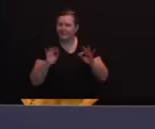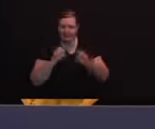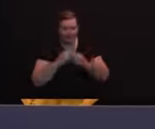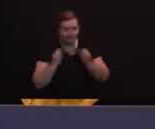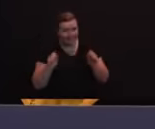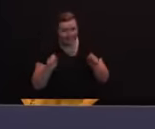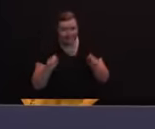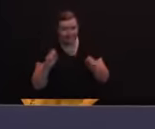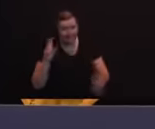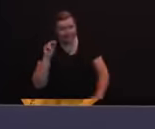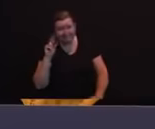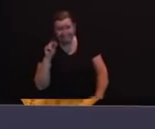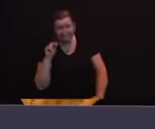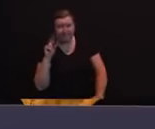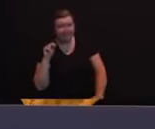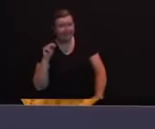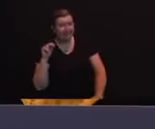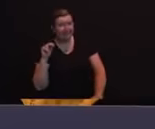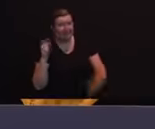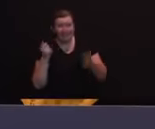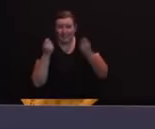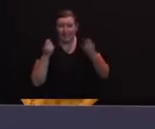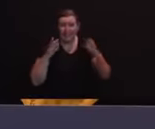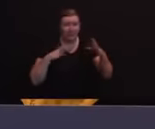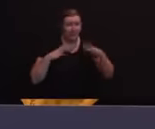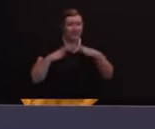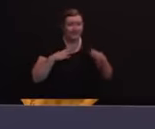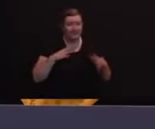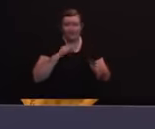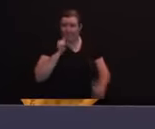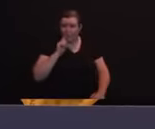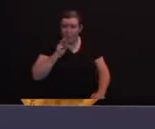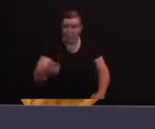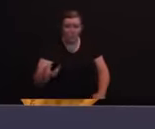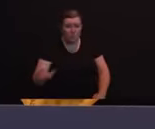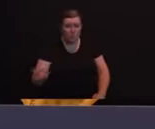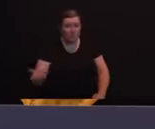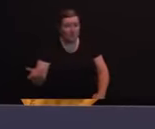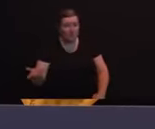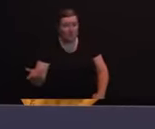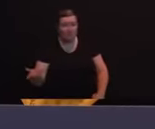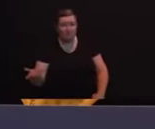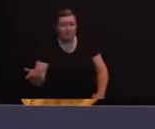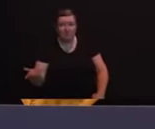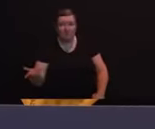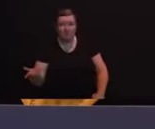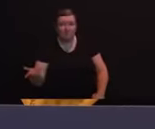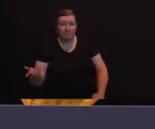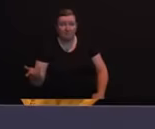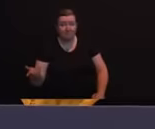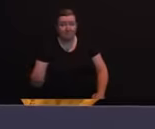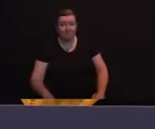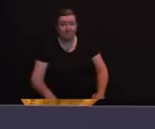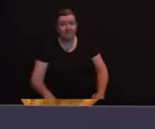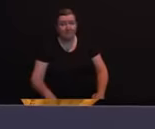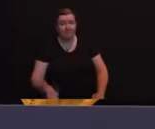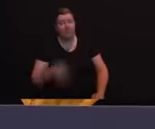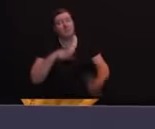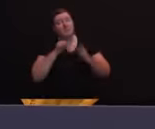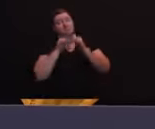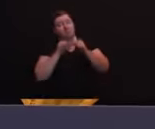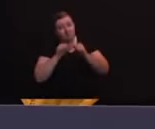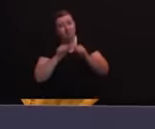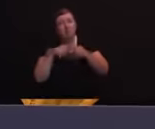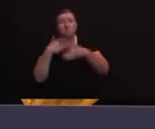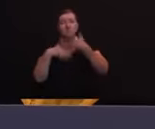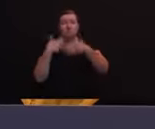celebrate holidays, that's just not true. It is just not true. So stay at it, everybody. No state crushed this